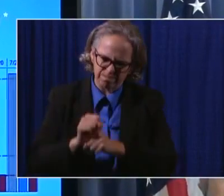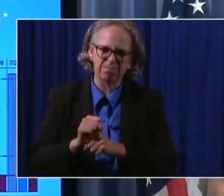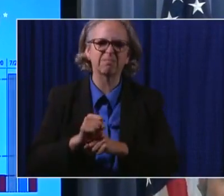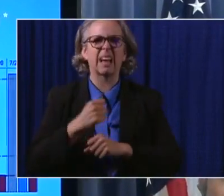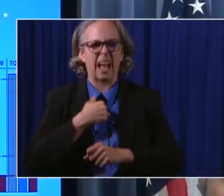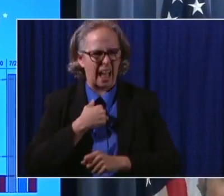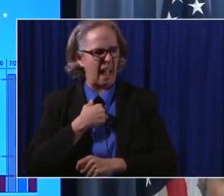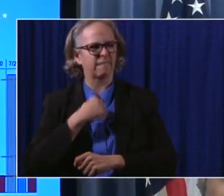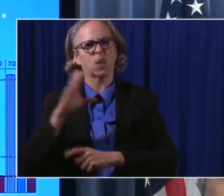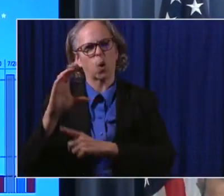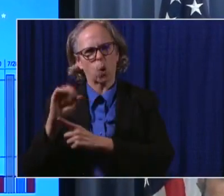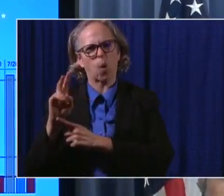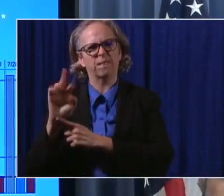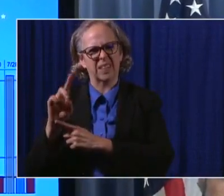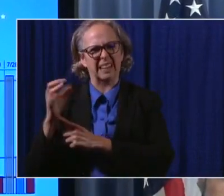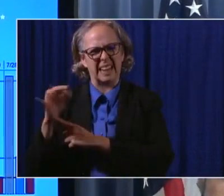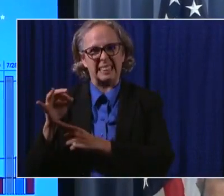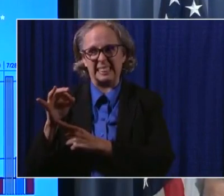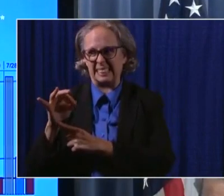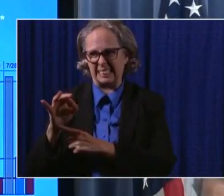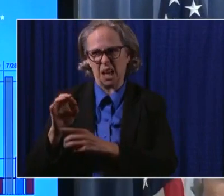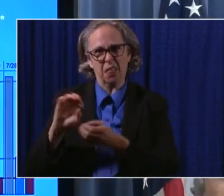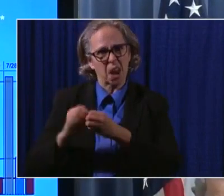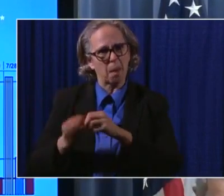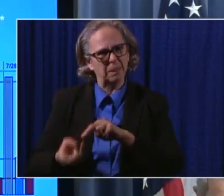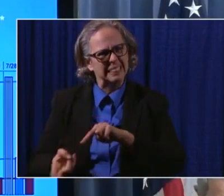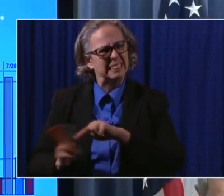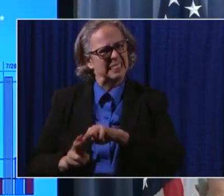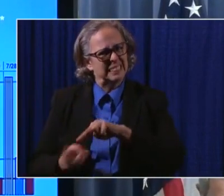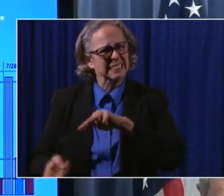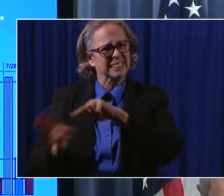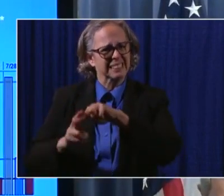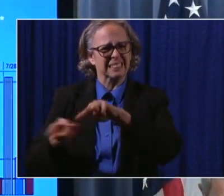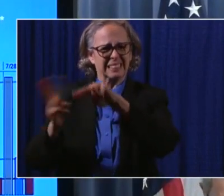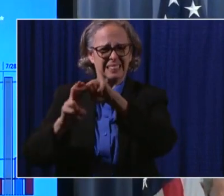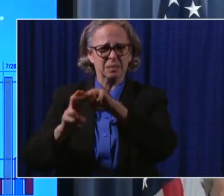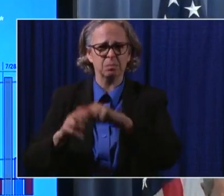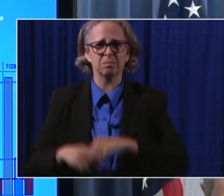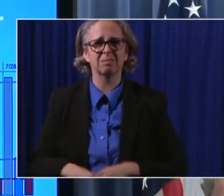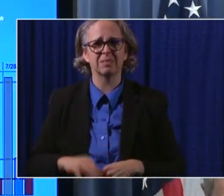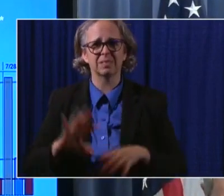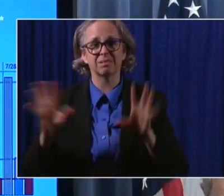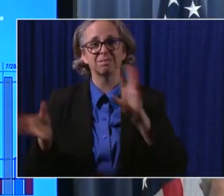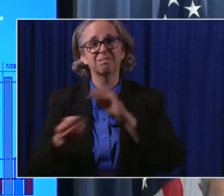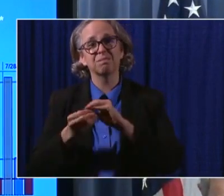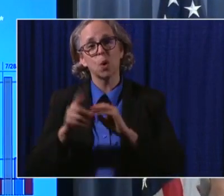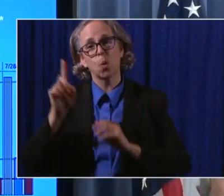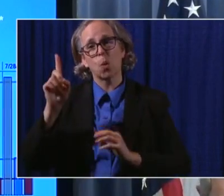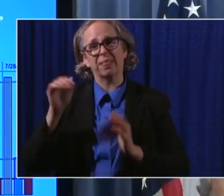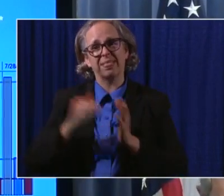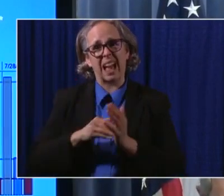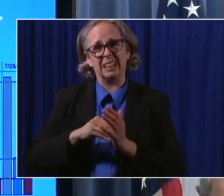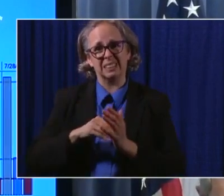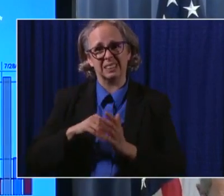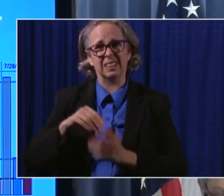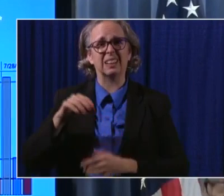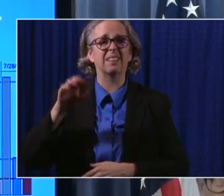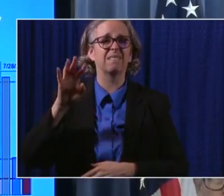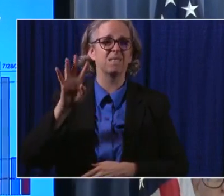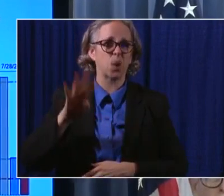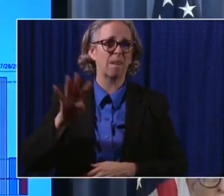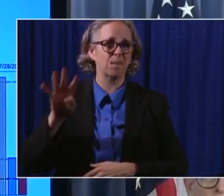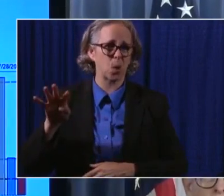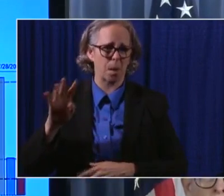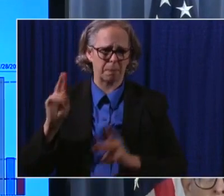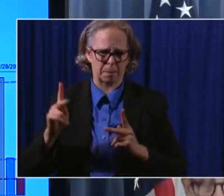consistent increase. As of today, we have 1,144 individuals who are currently hospitalized,